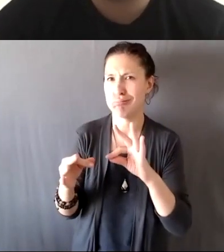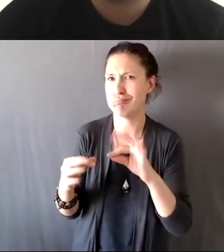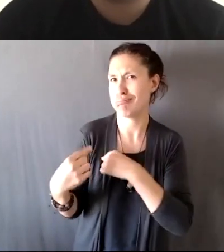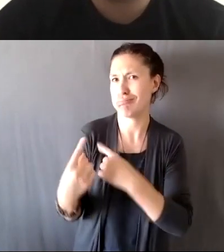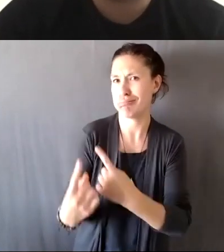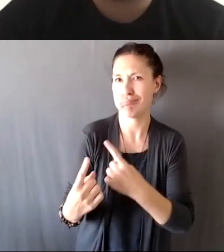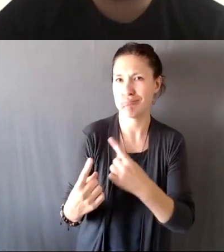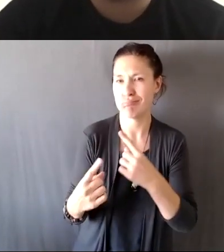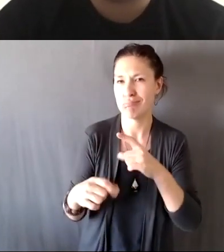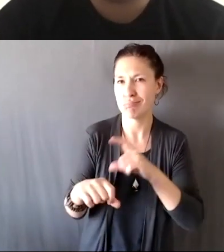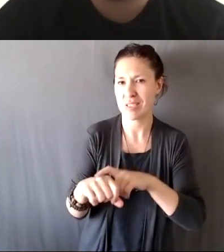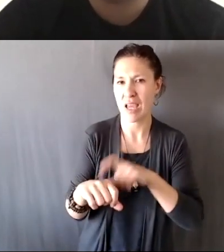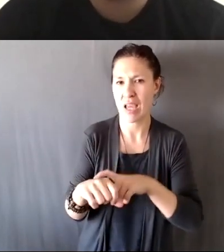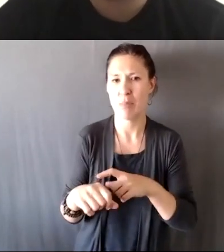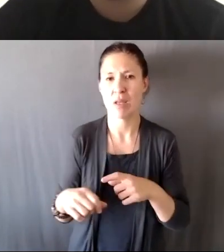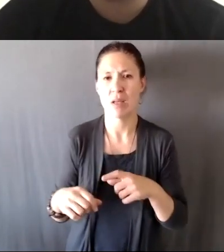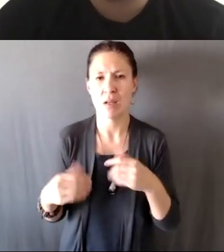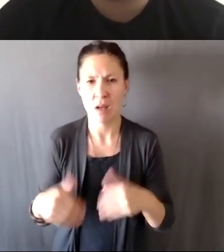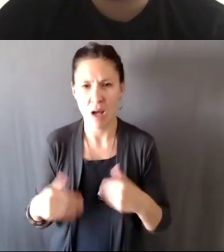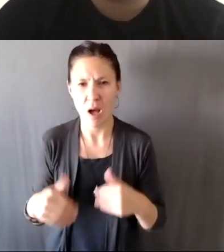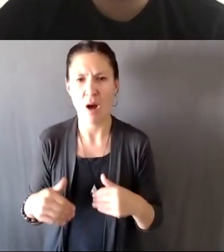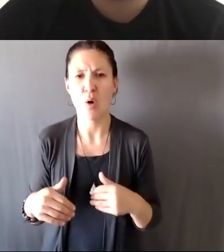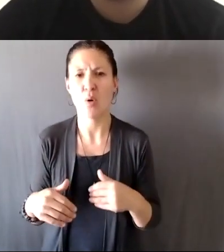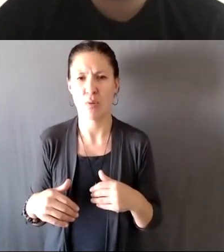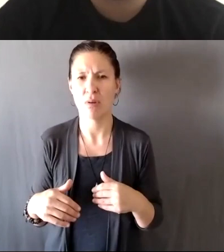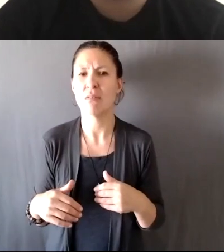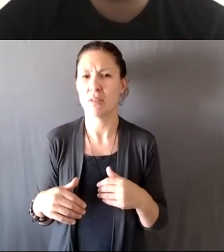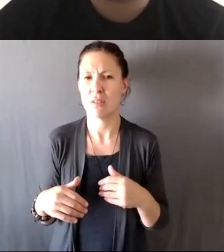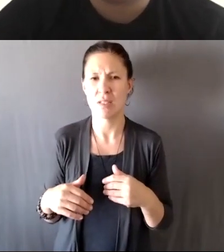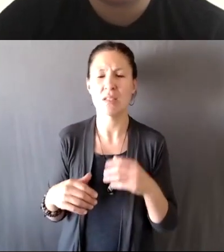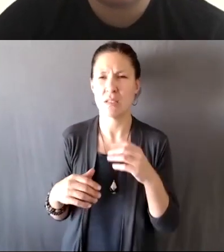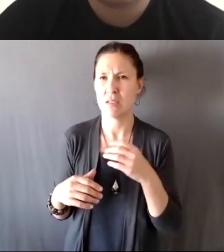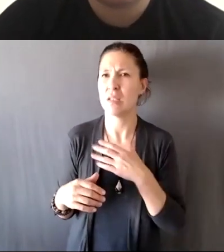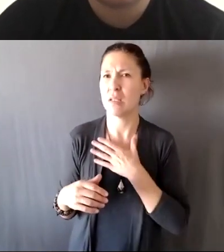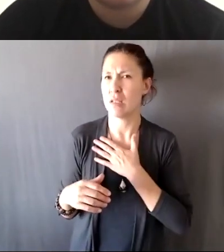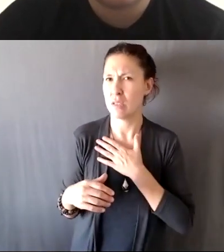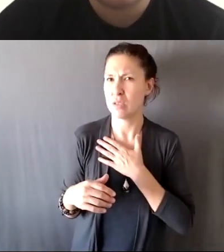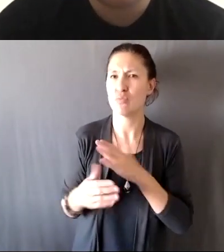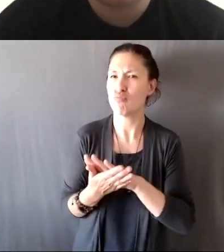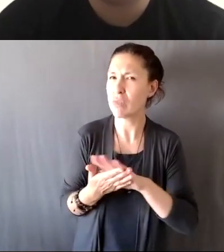and special to witness already in these last 15 minutes.